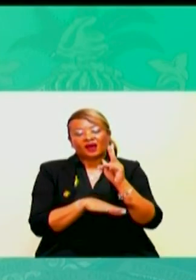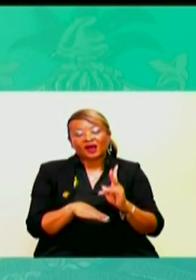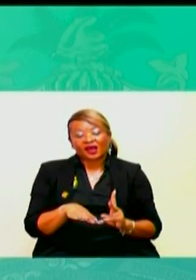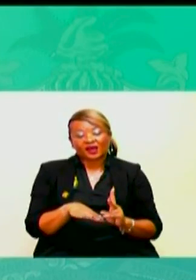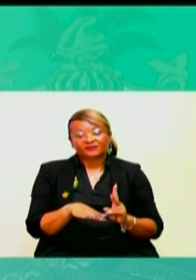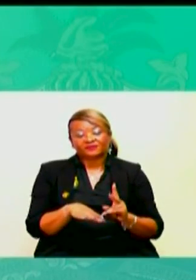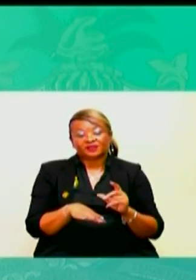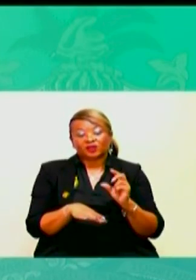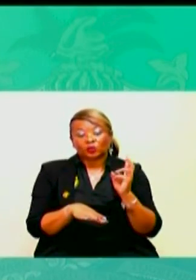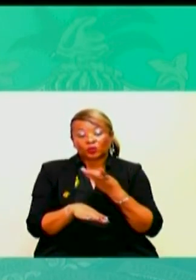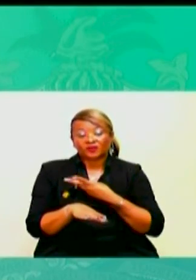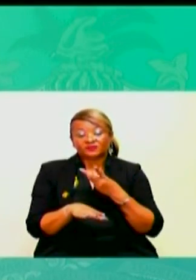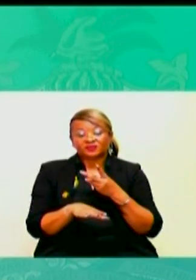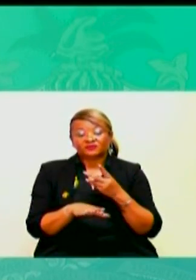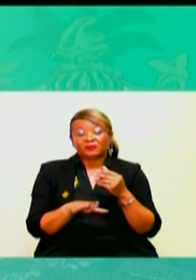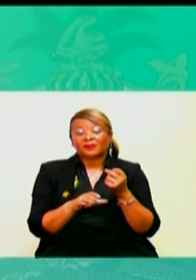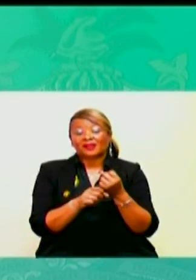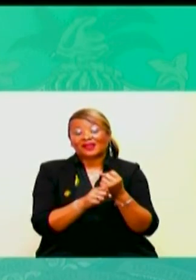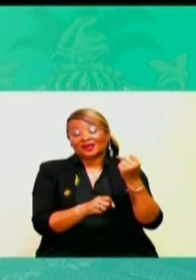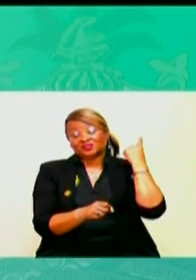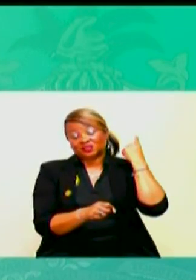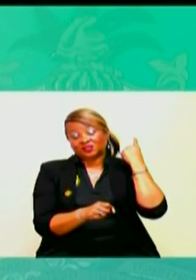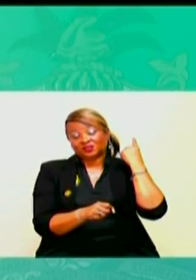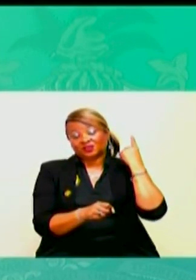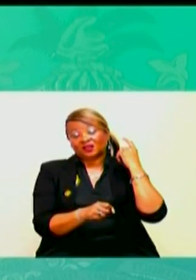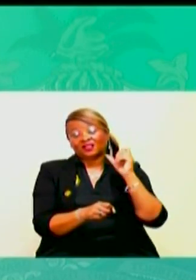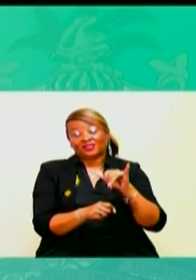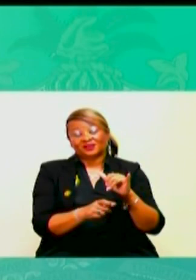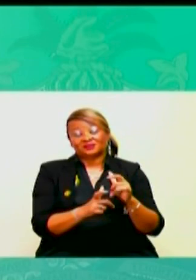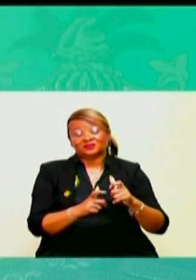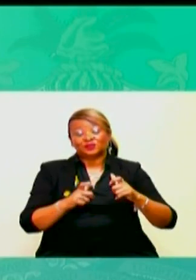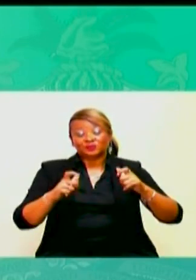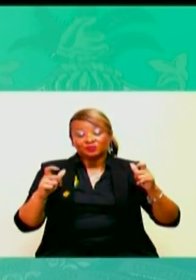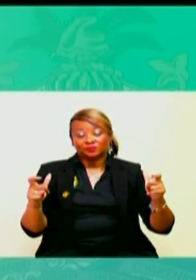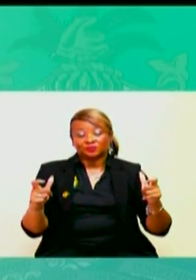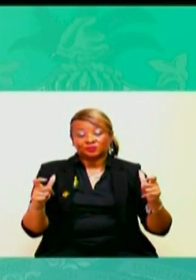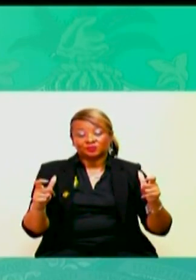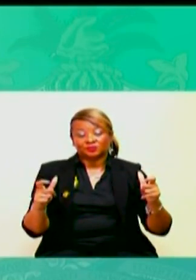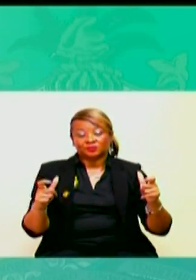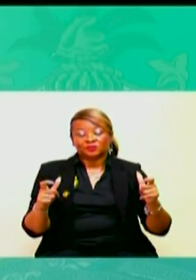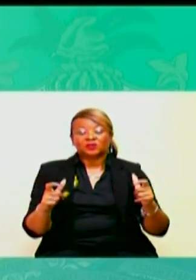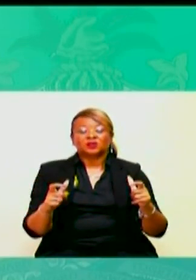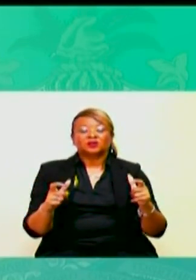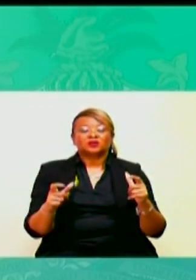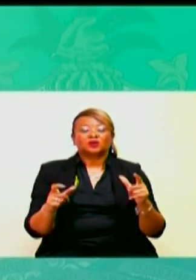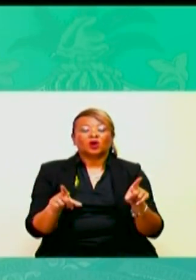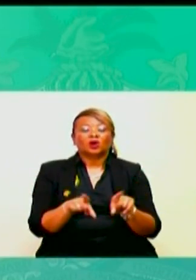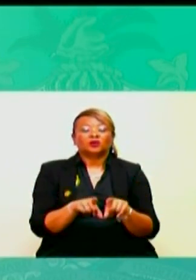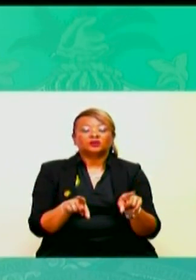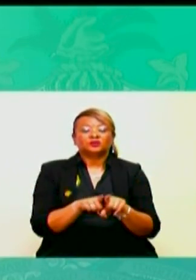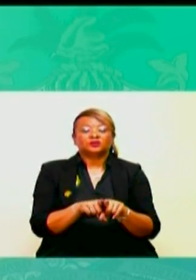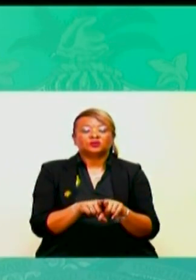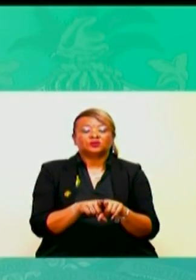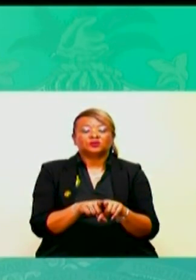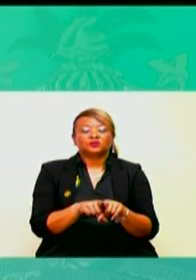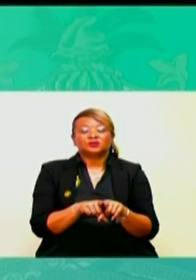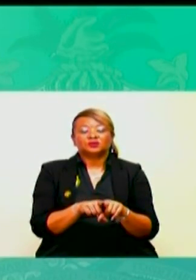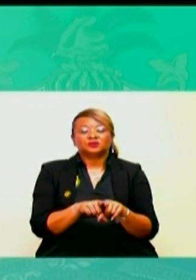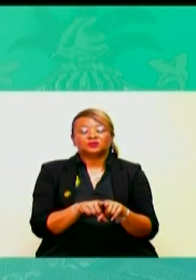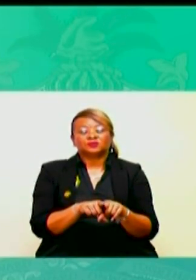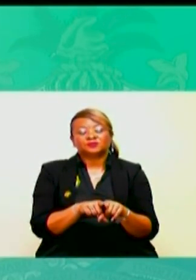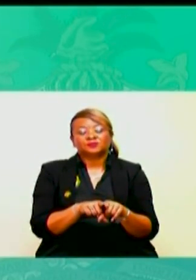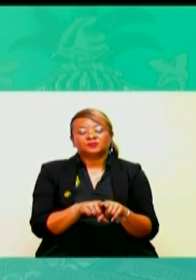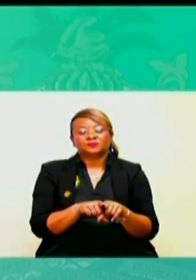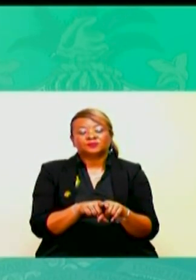the entire last year. My Lord. That is significant. It is also very, very mind-boggling